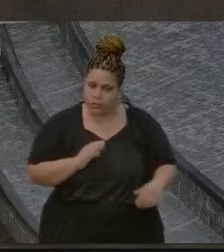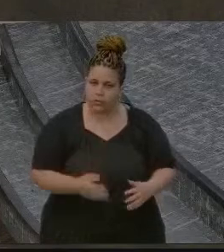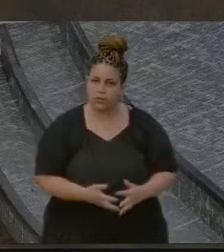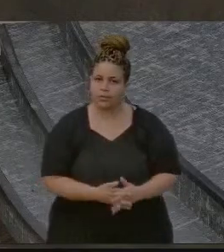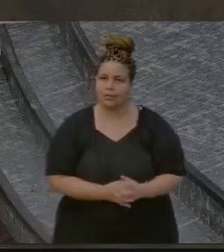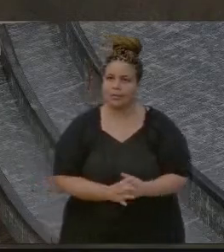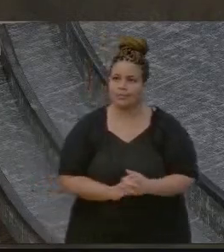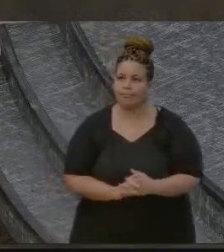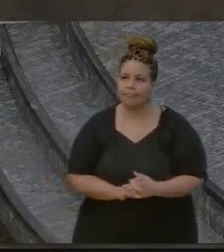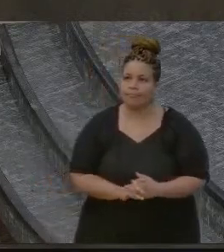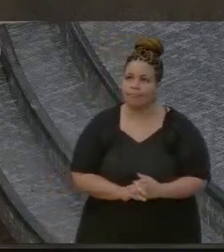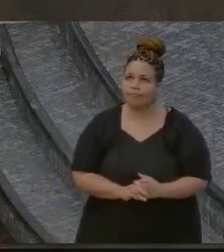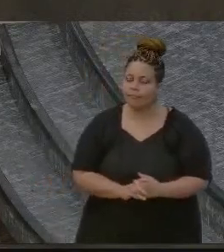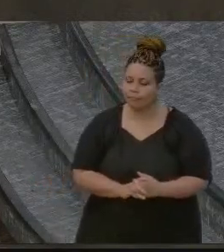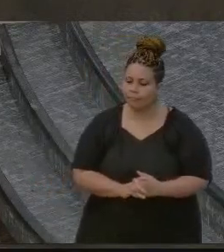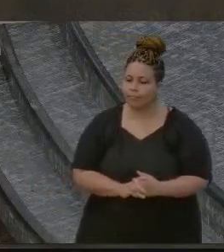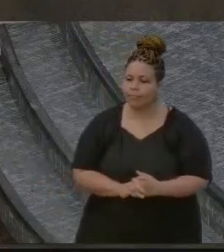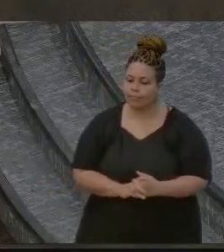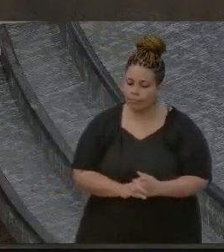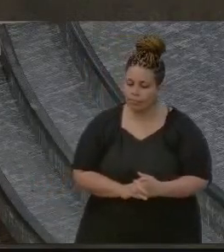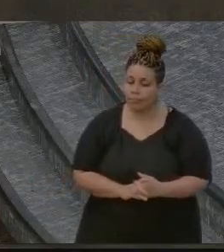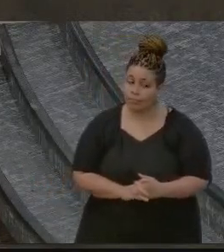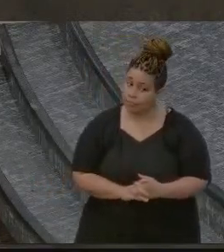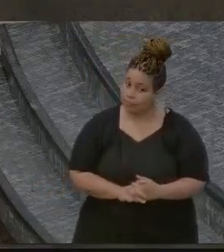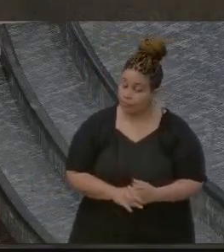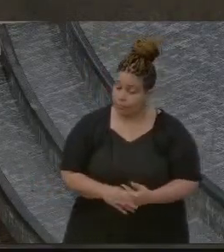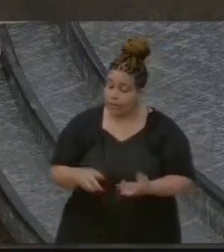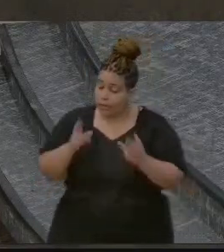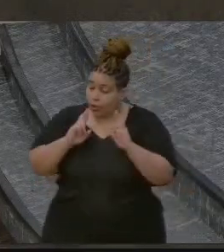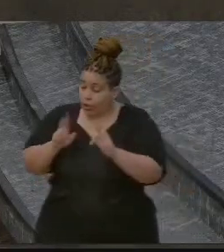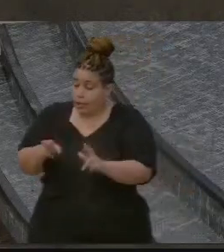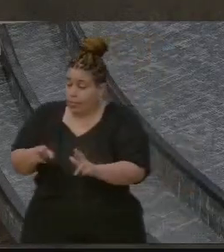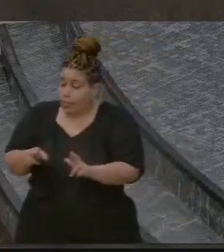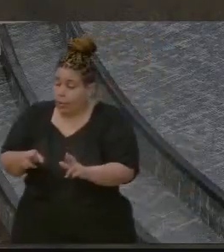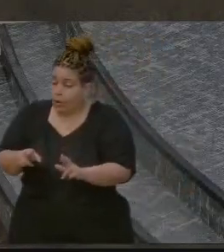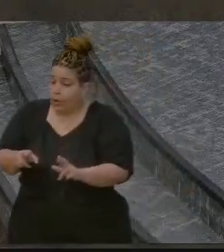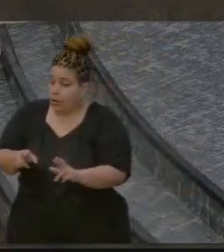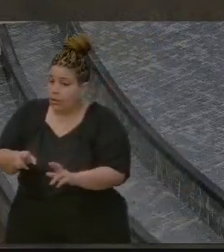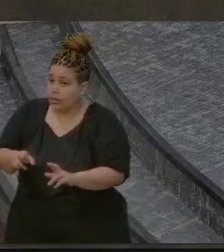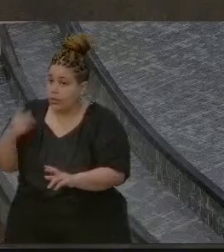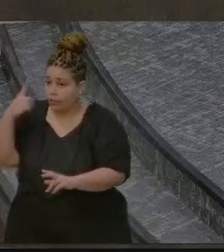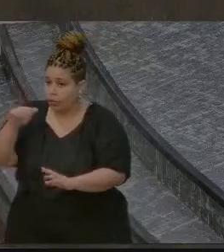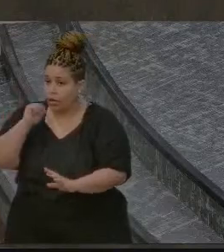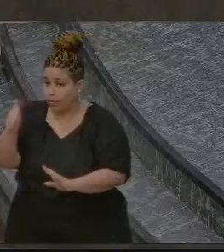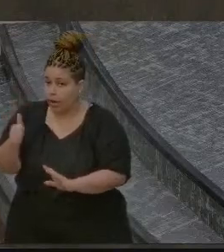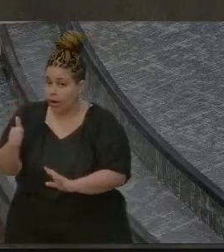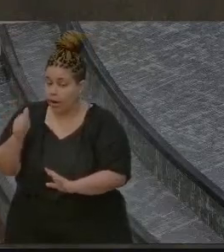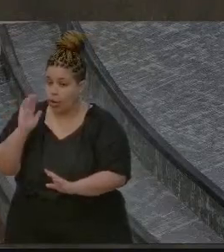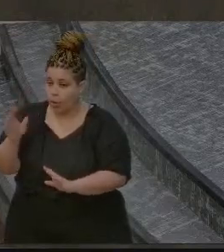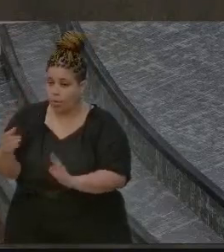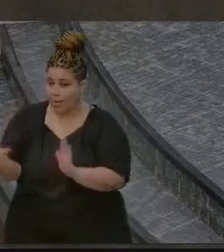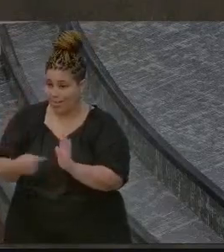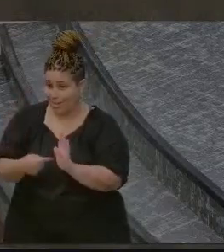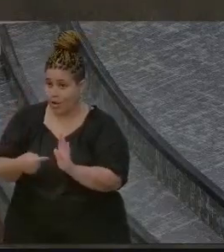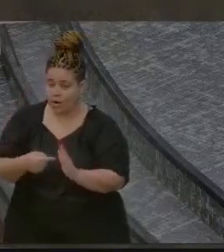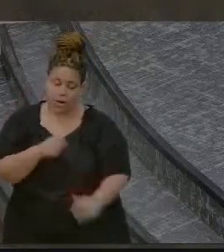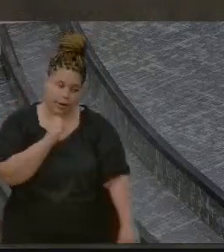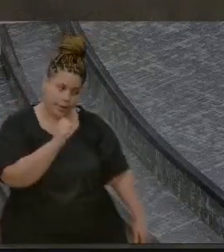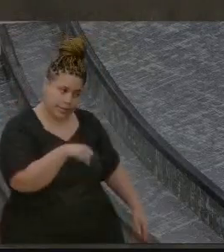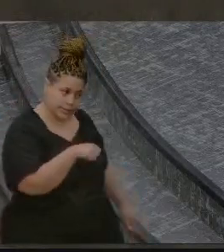Okay, a detailed, it'll be in the report tomorrow. Thank you. All right, we're going to move